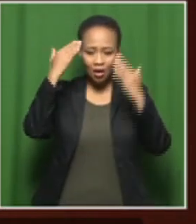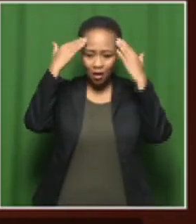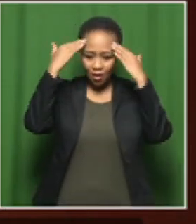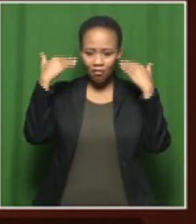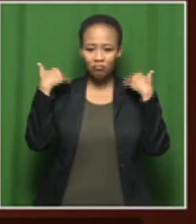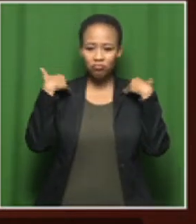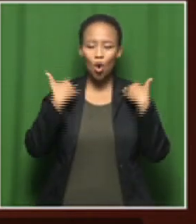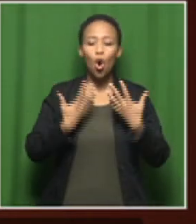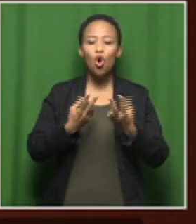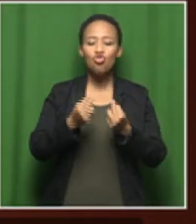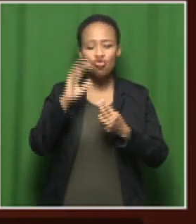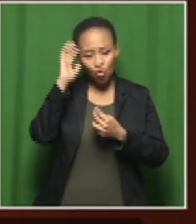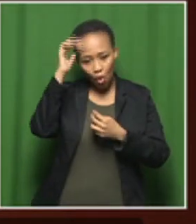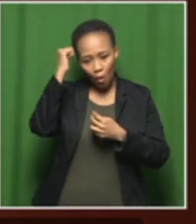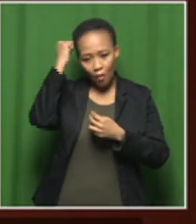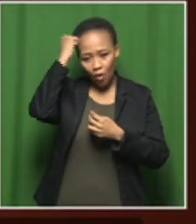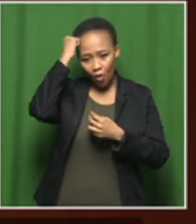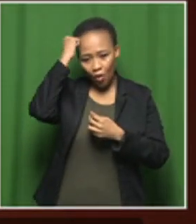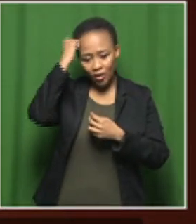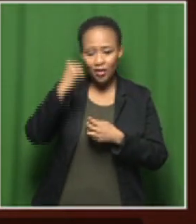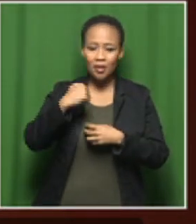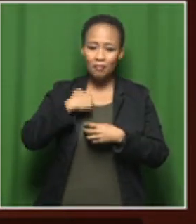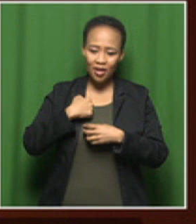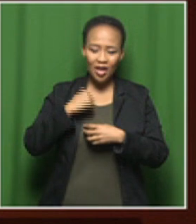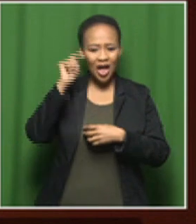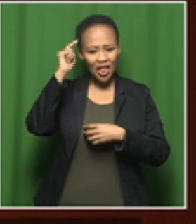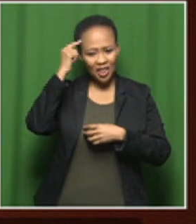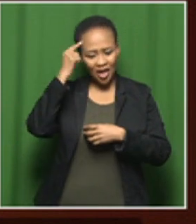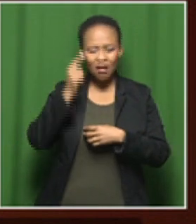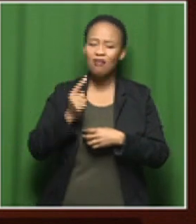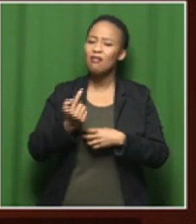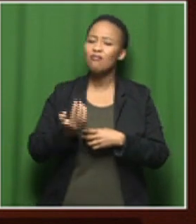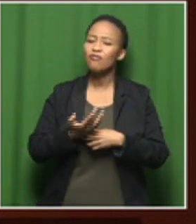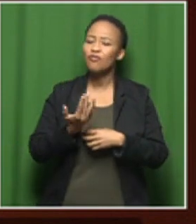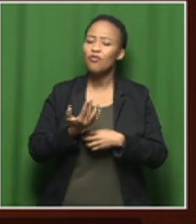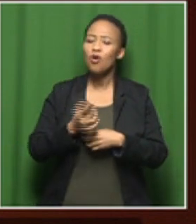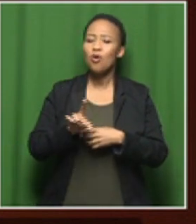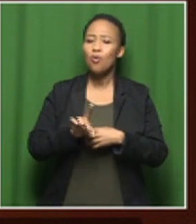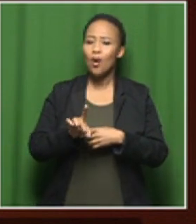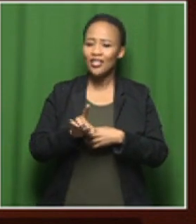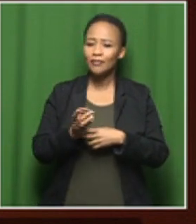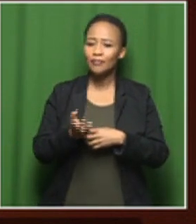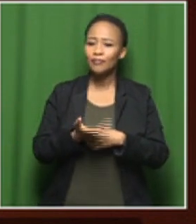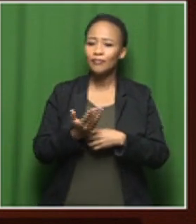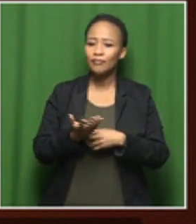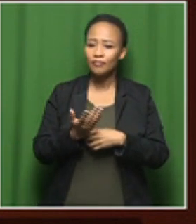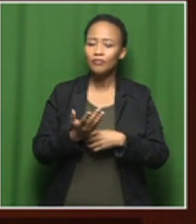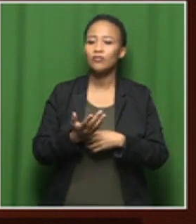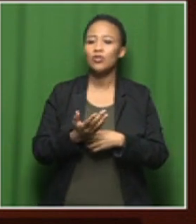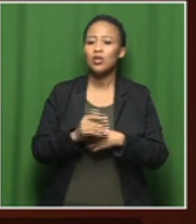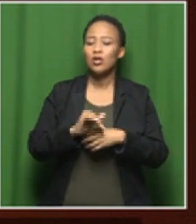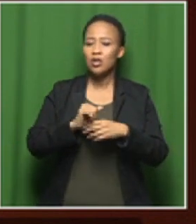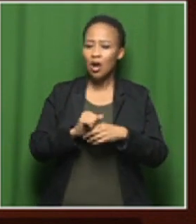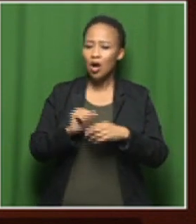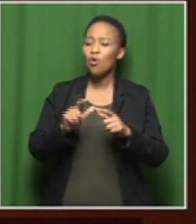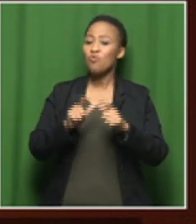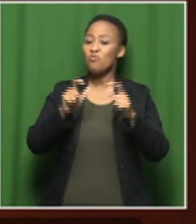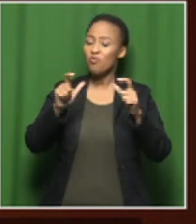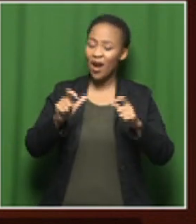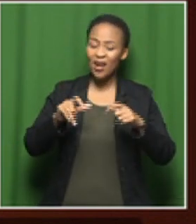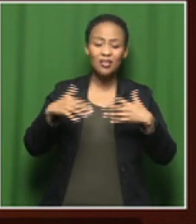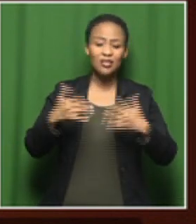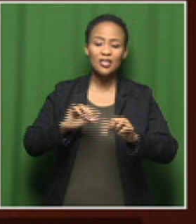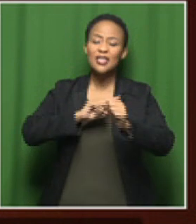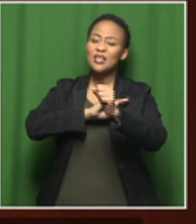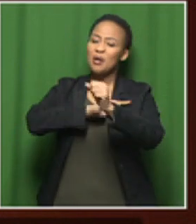think of regality. I think of, an autonomous and very powerful sense